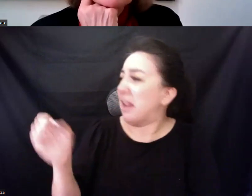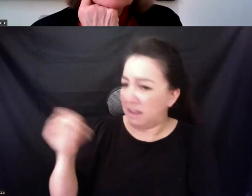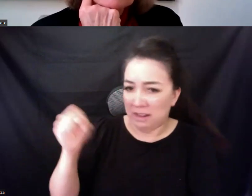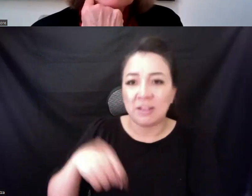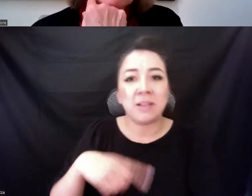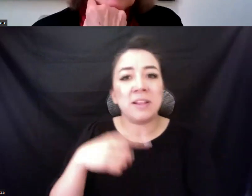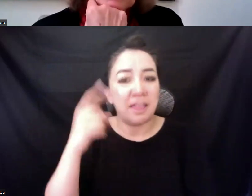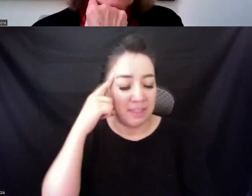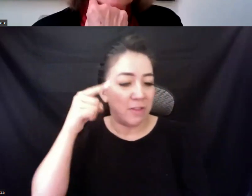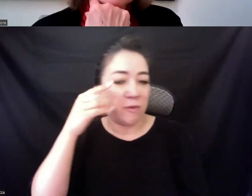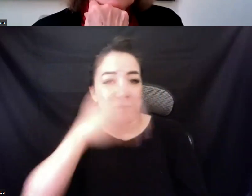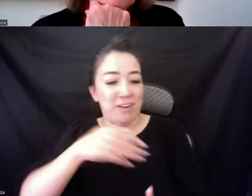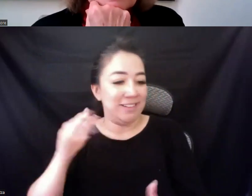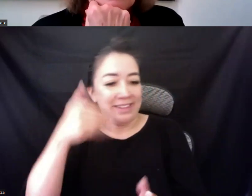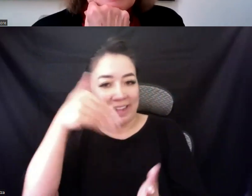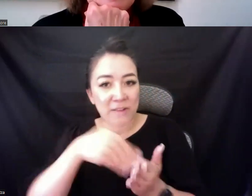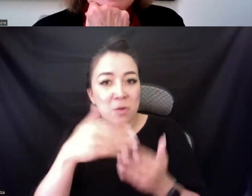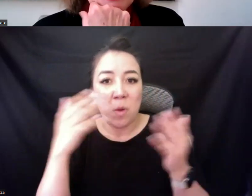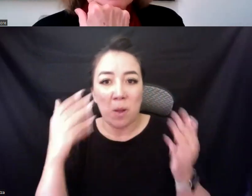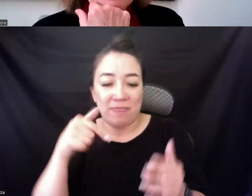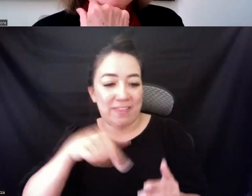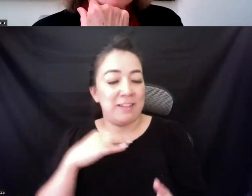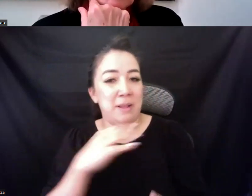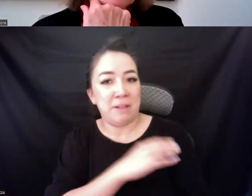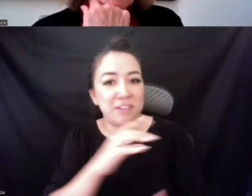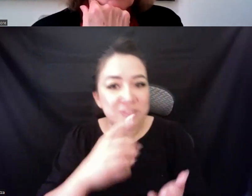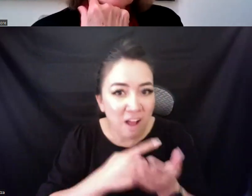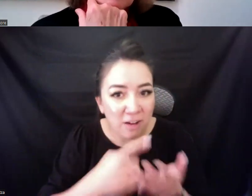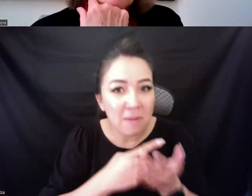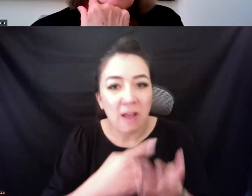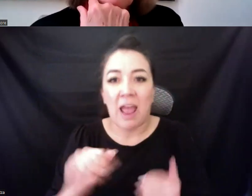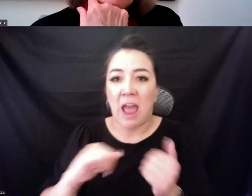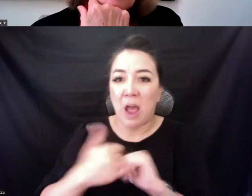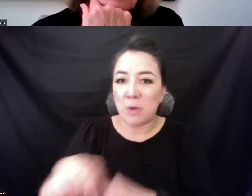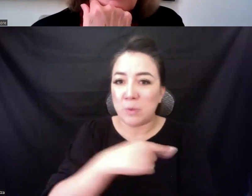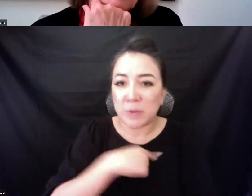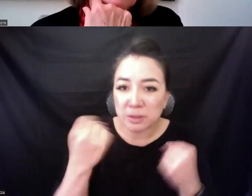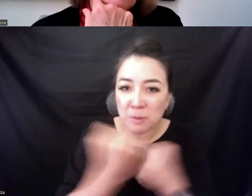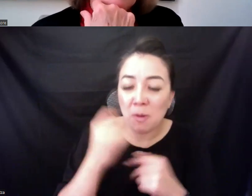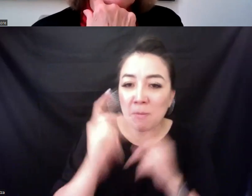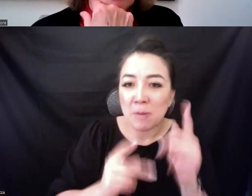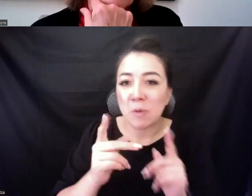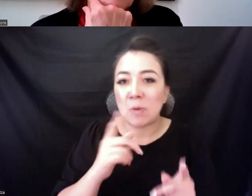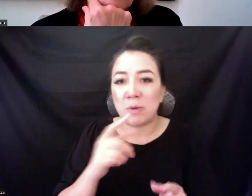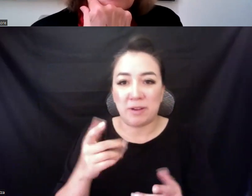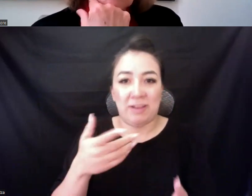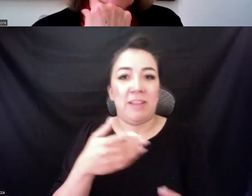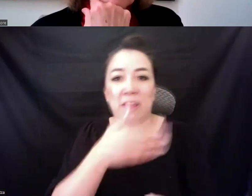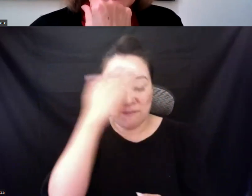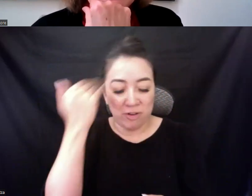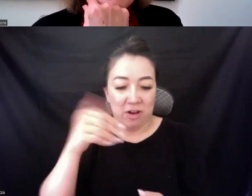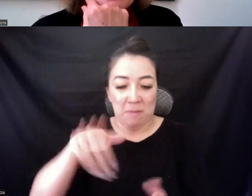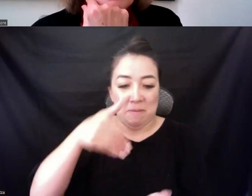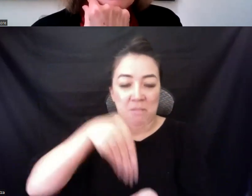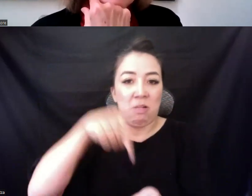and center of much of what this committee has talked about. How do we support people who are kind of in that forgotten middle? So